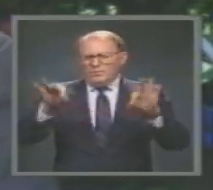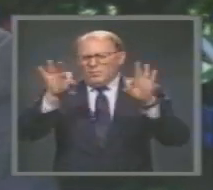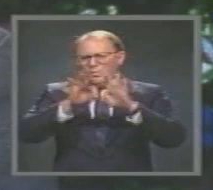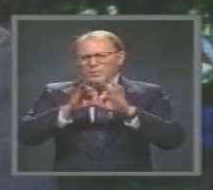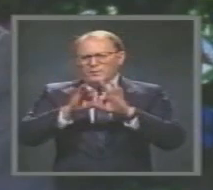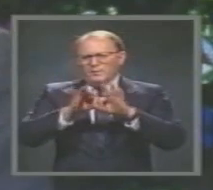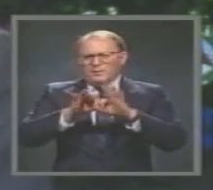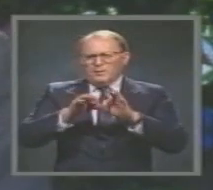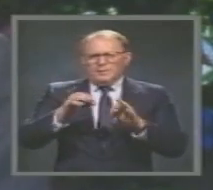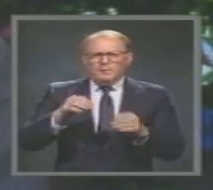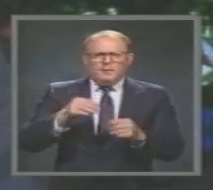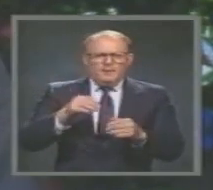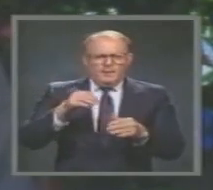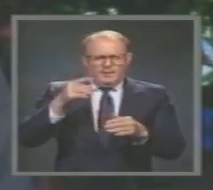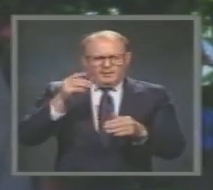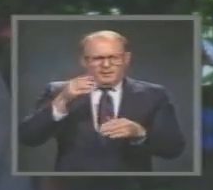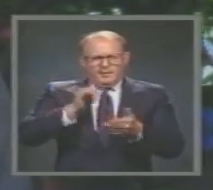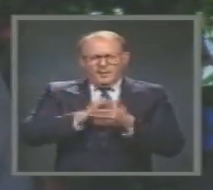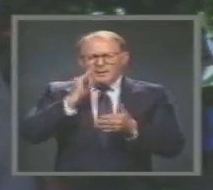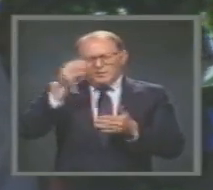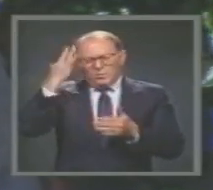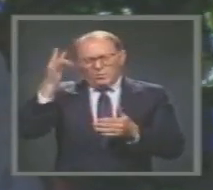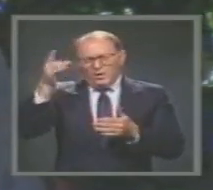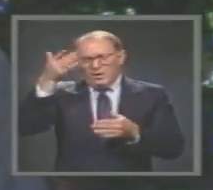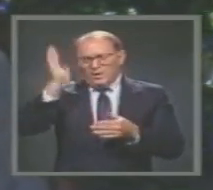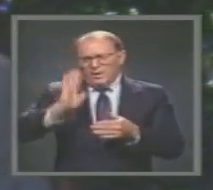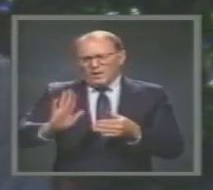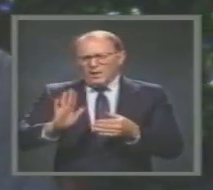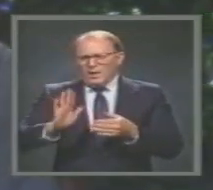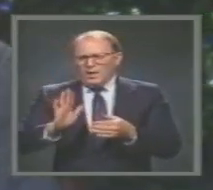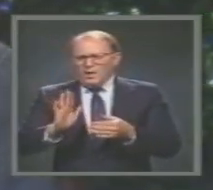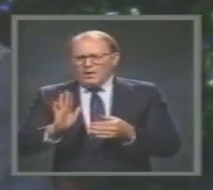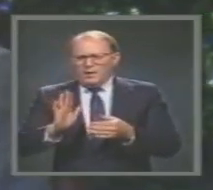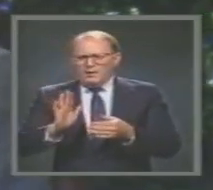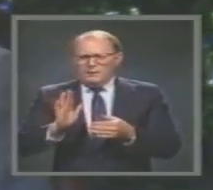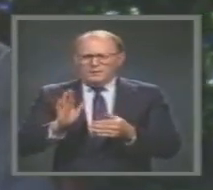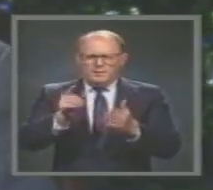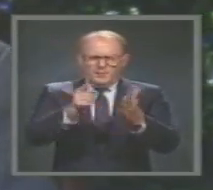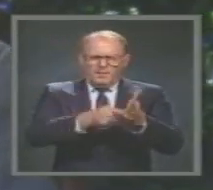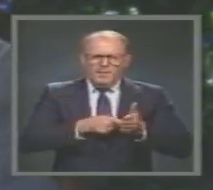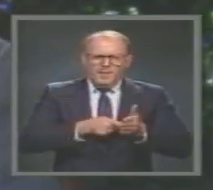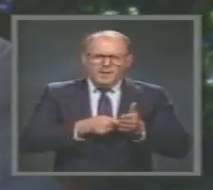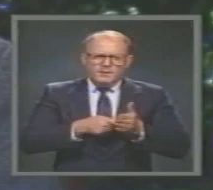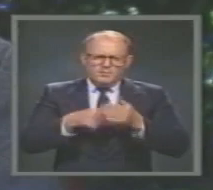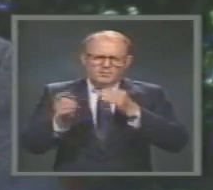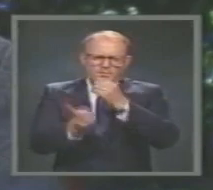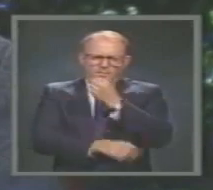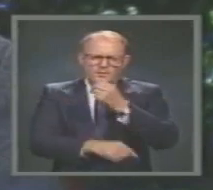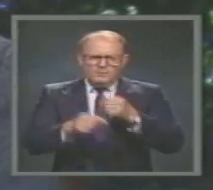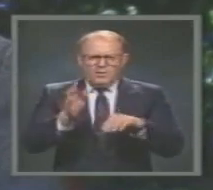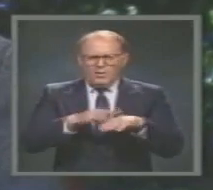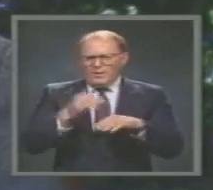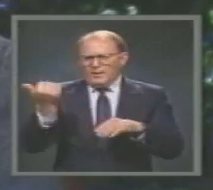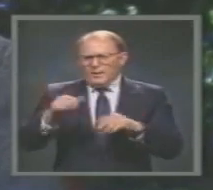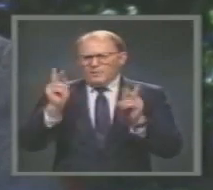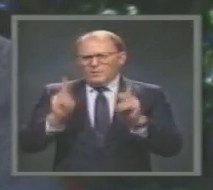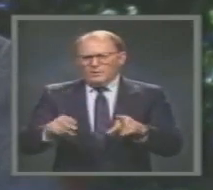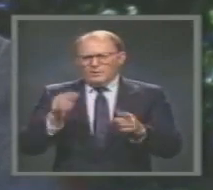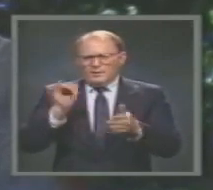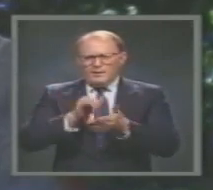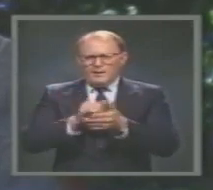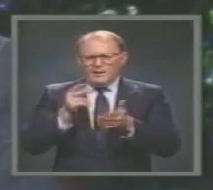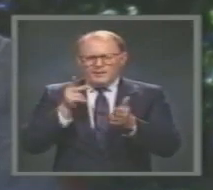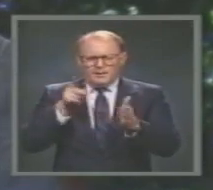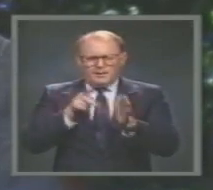God exacts the severest measure of punishment possible on the person who takes the life of an